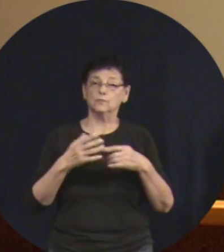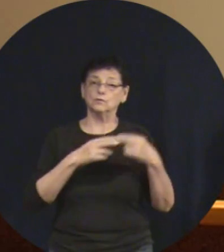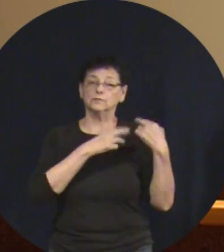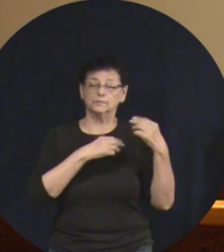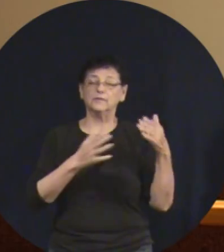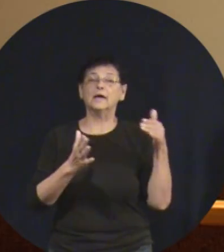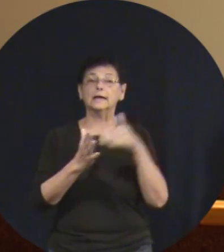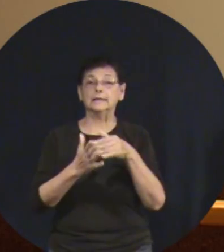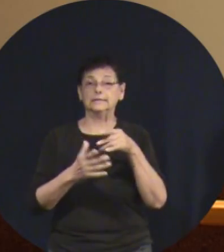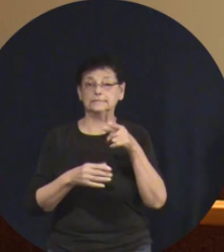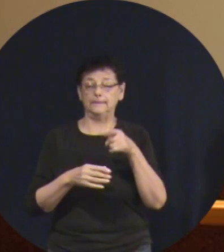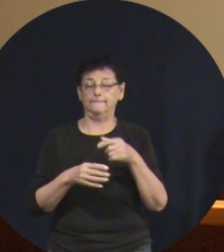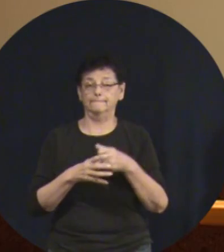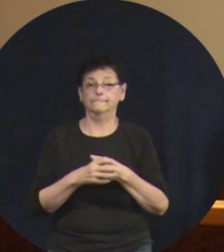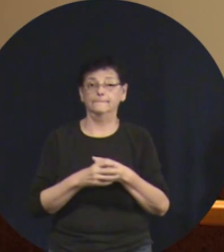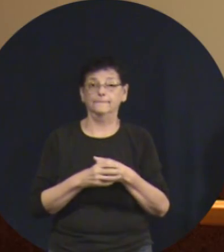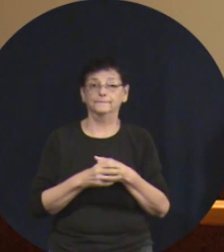charge to bring against him.